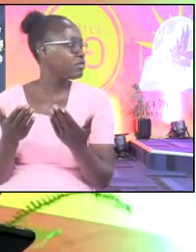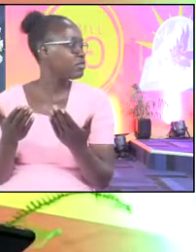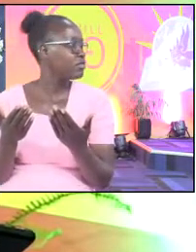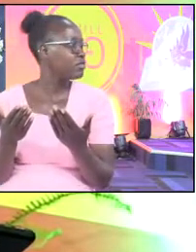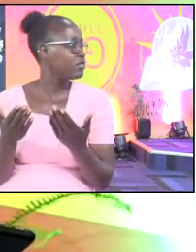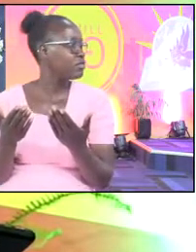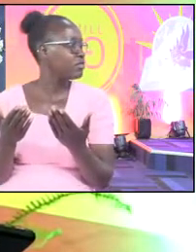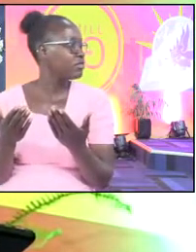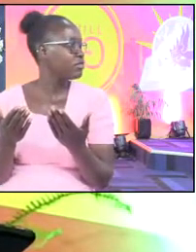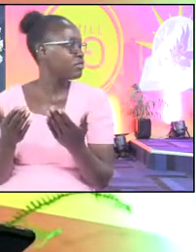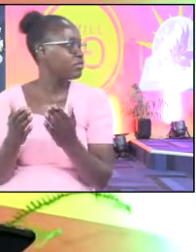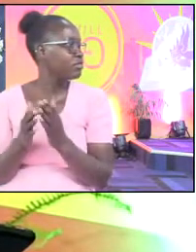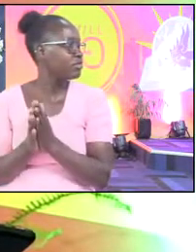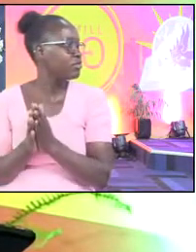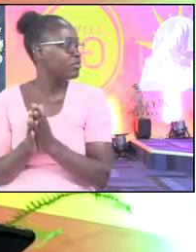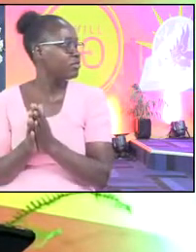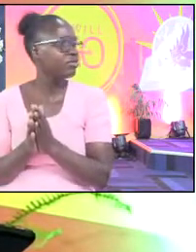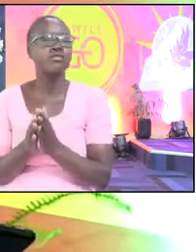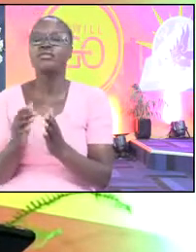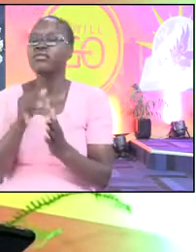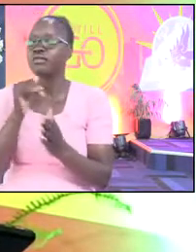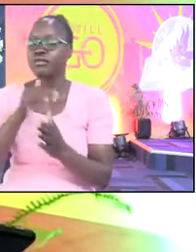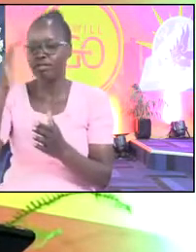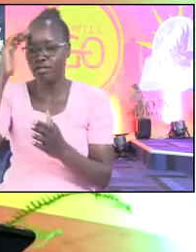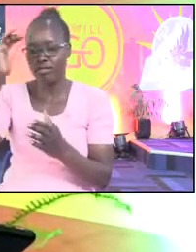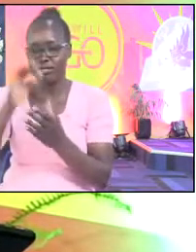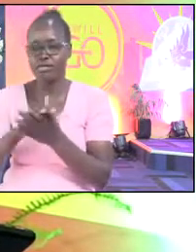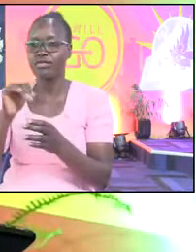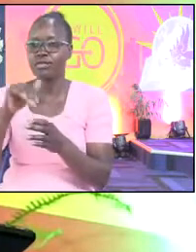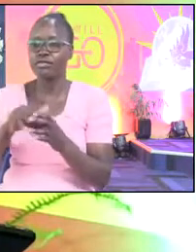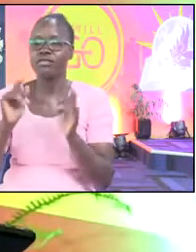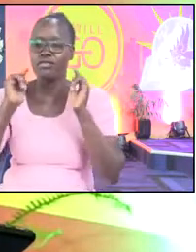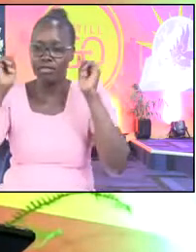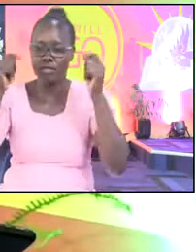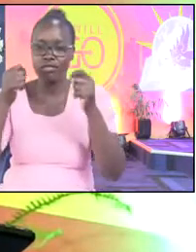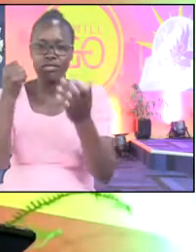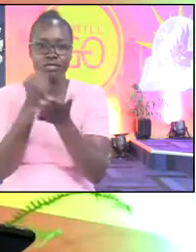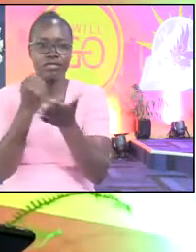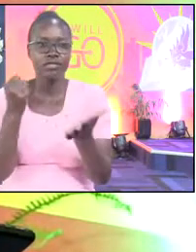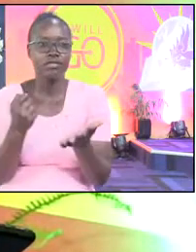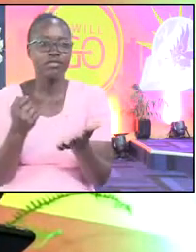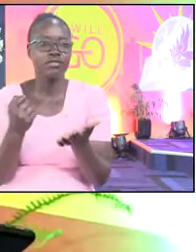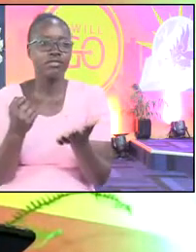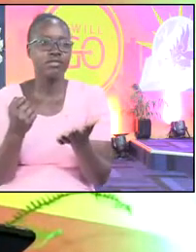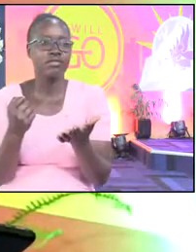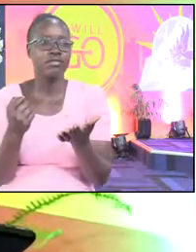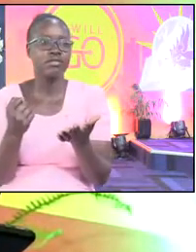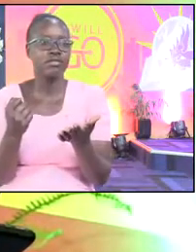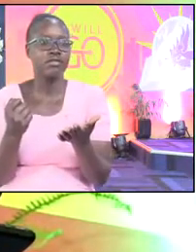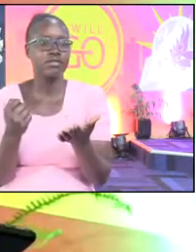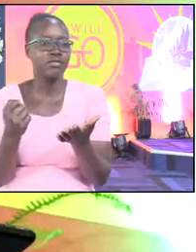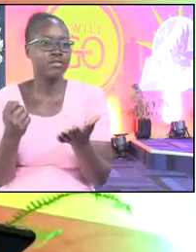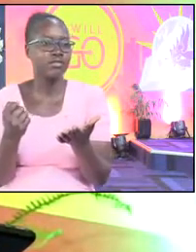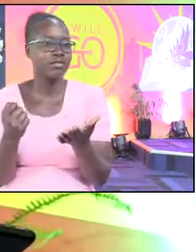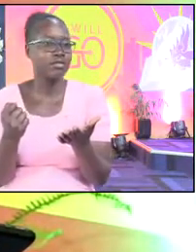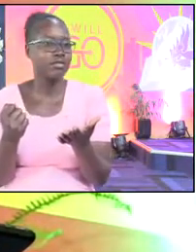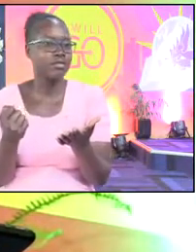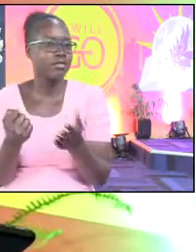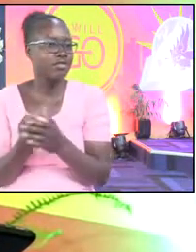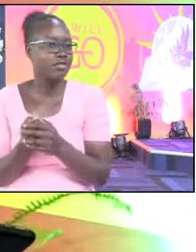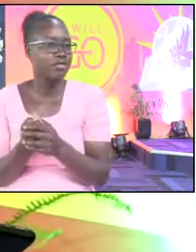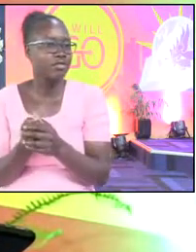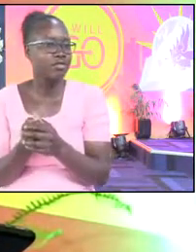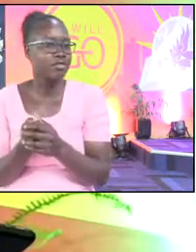They don't believe in sheep stealing. In other words, don't steal me, send me back.